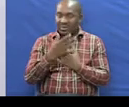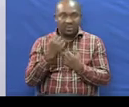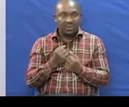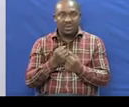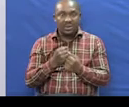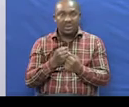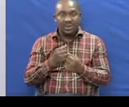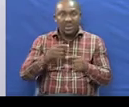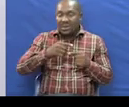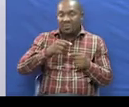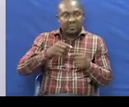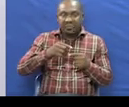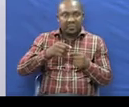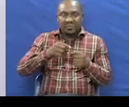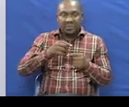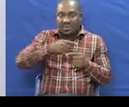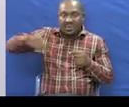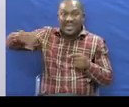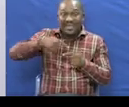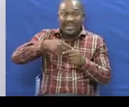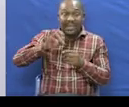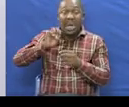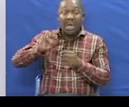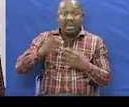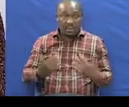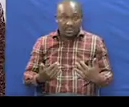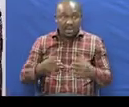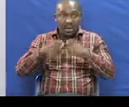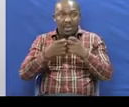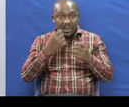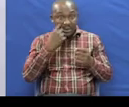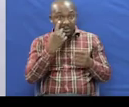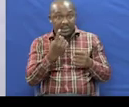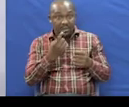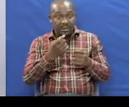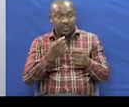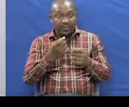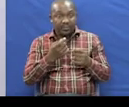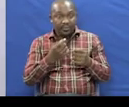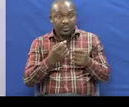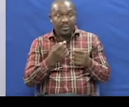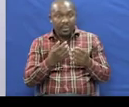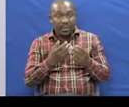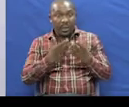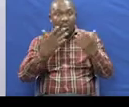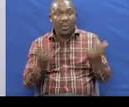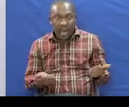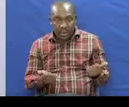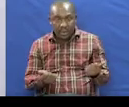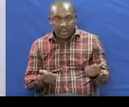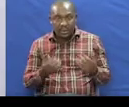to be called a transition element. But let us see the chemists behind. Copper